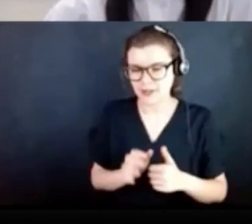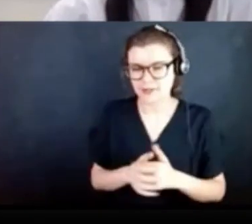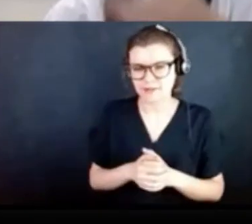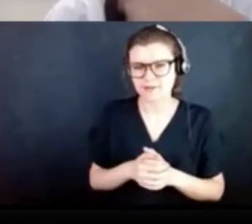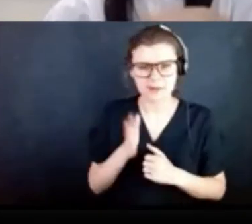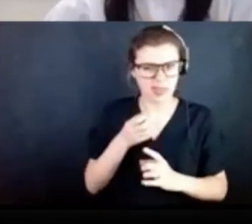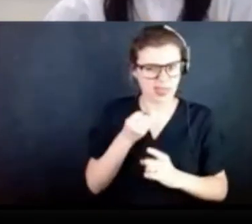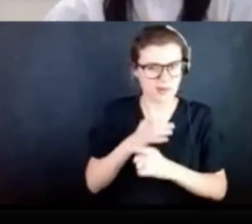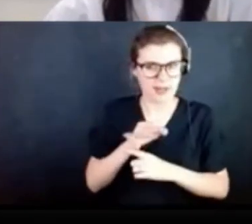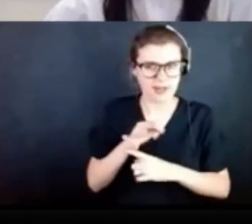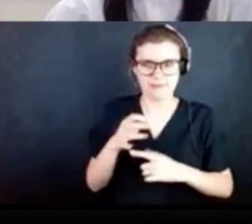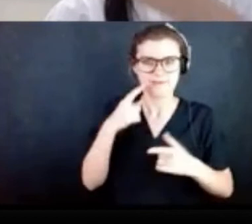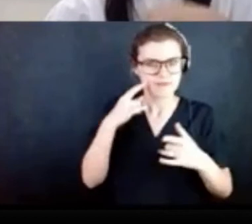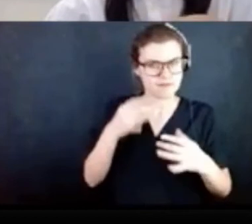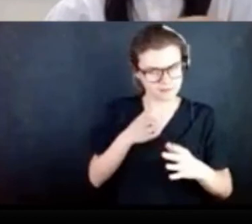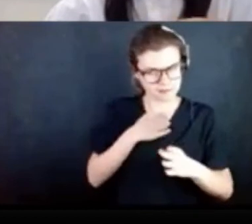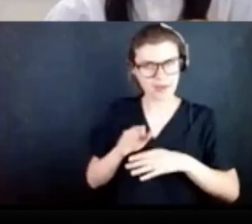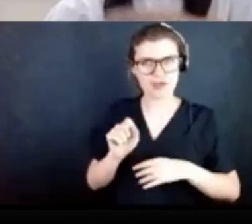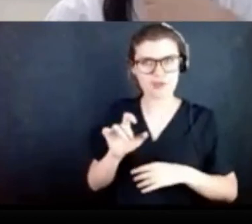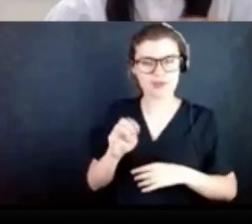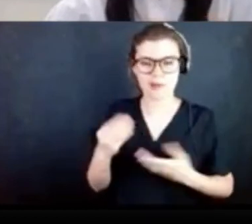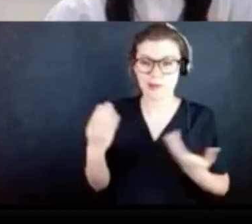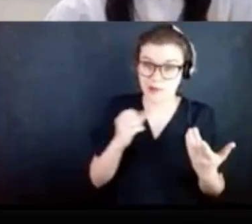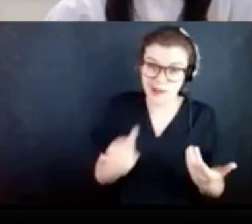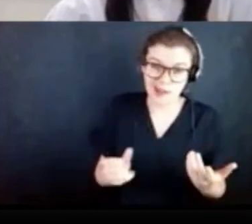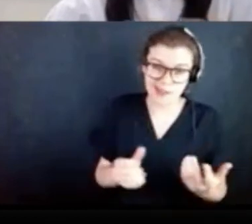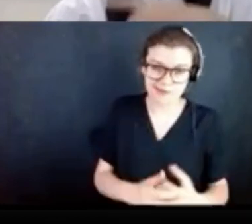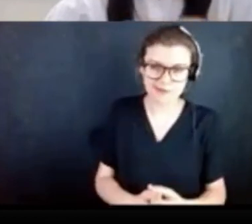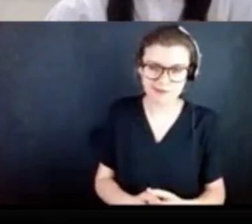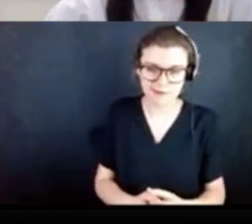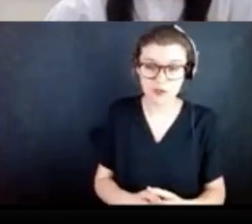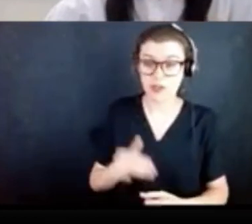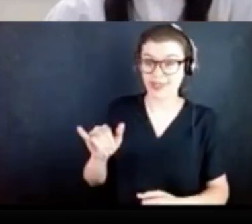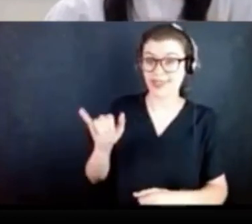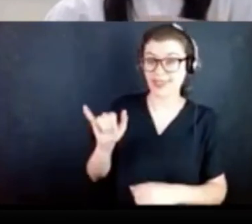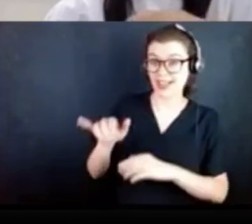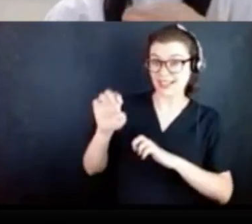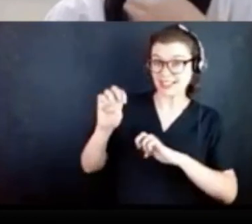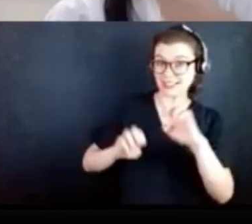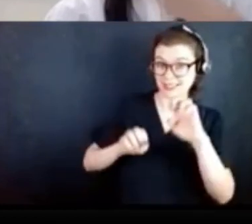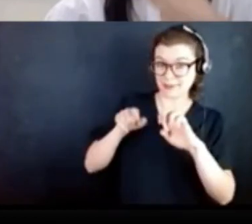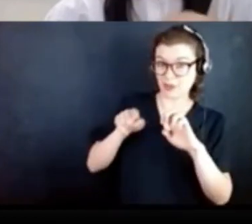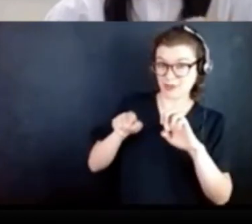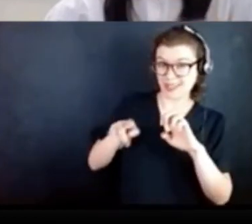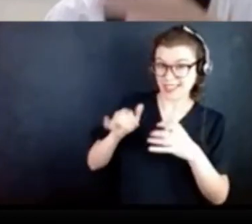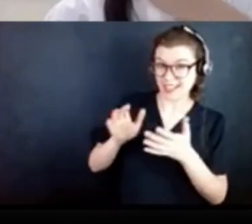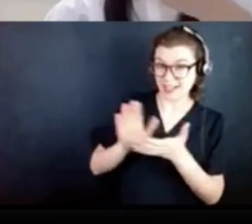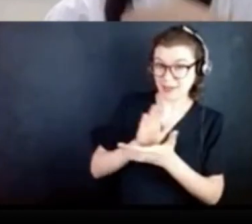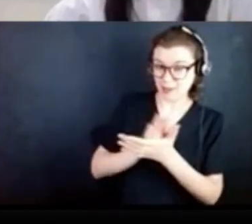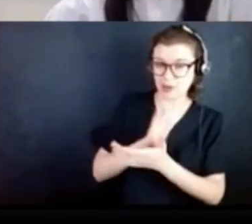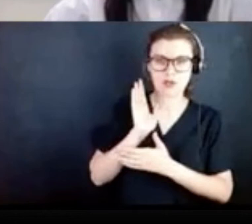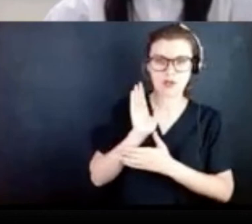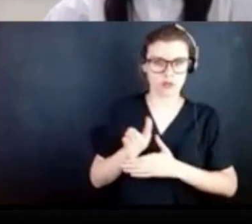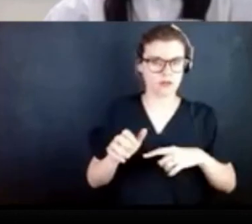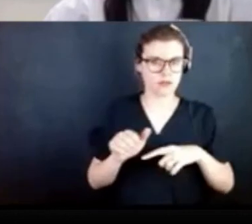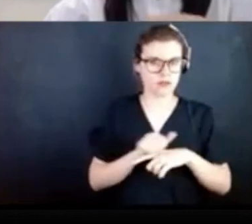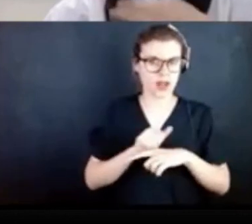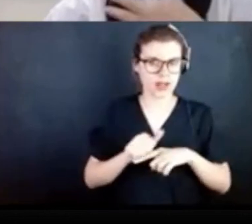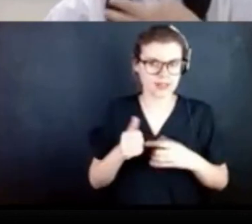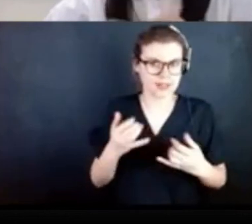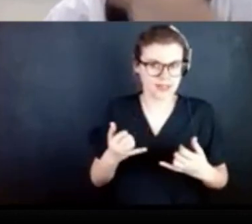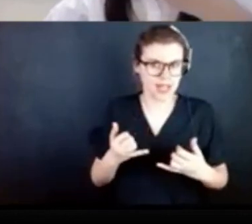not. And later, we will replicate the experiment in this paper to build a logistic regression model